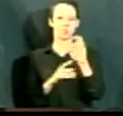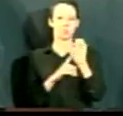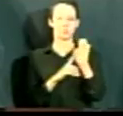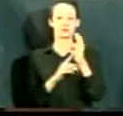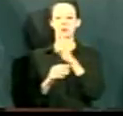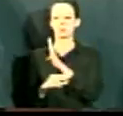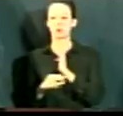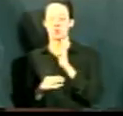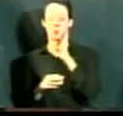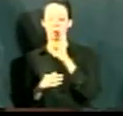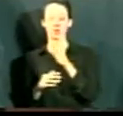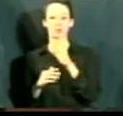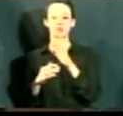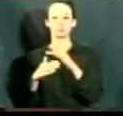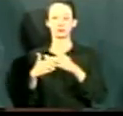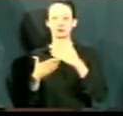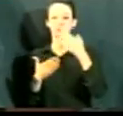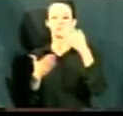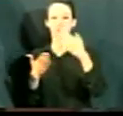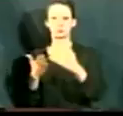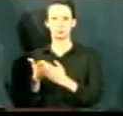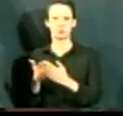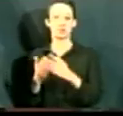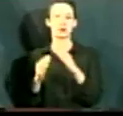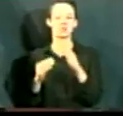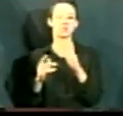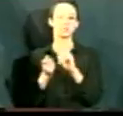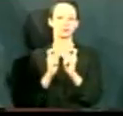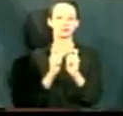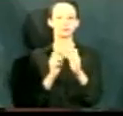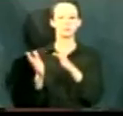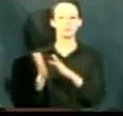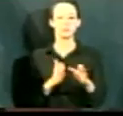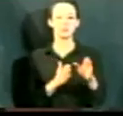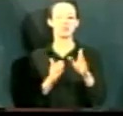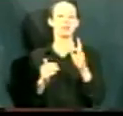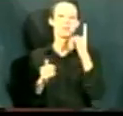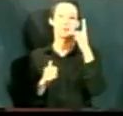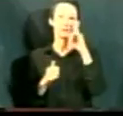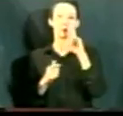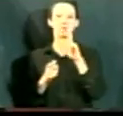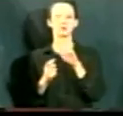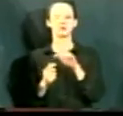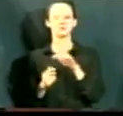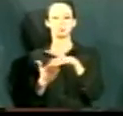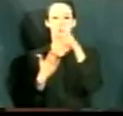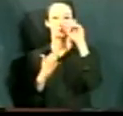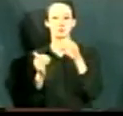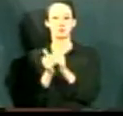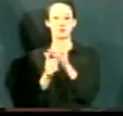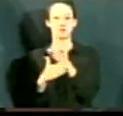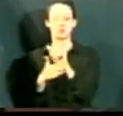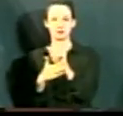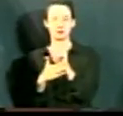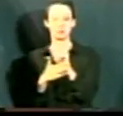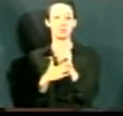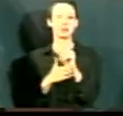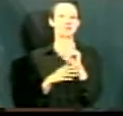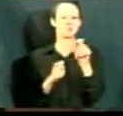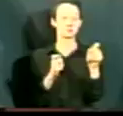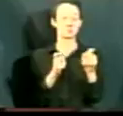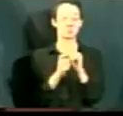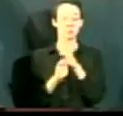for providing special education services for students with disabilities. Specifically, the board assures that a student will